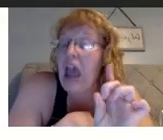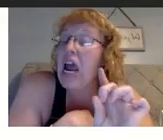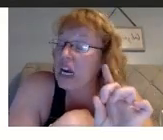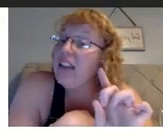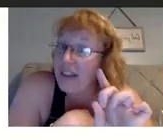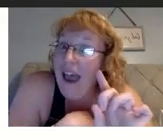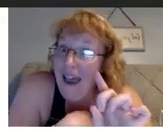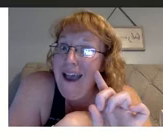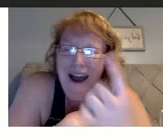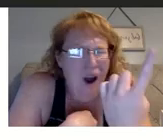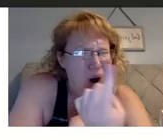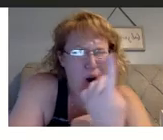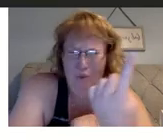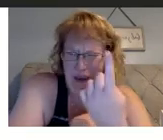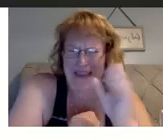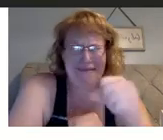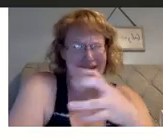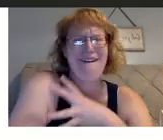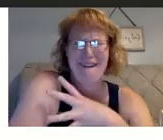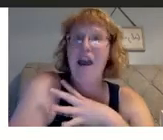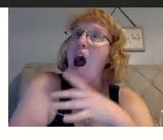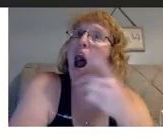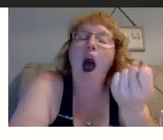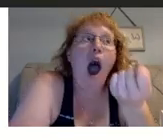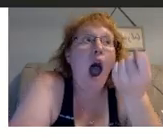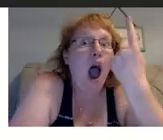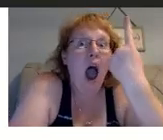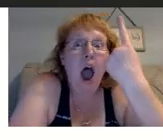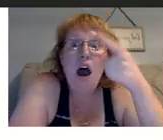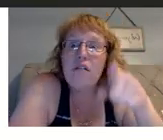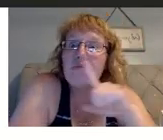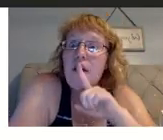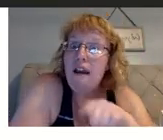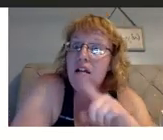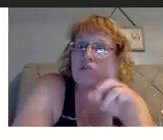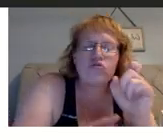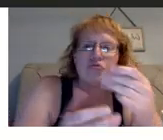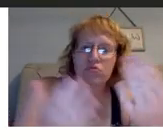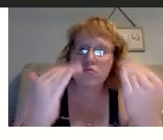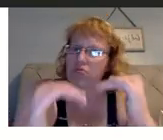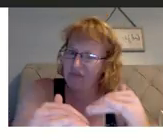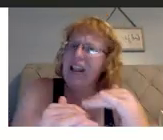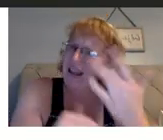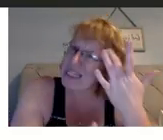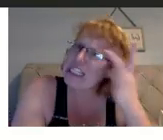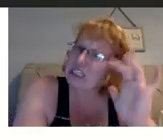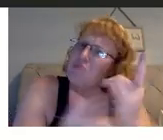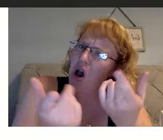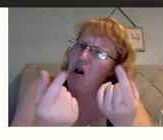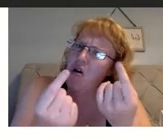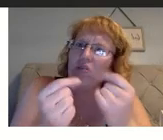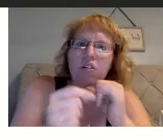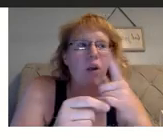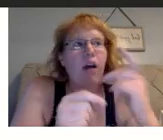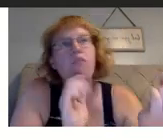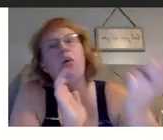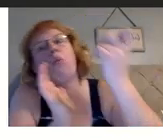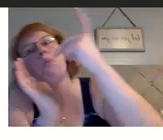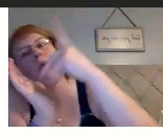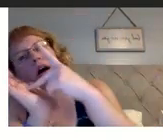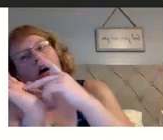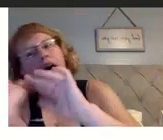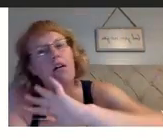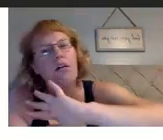we can always do that. If you're like, oh, ding, ding, ding, there's an answer, we should just jump ahead. That's the smart thing to do so you don't have to go back.